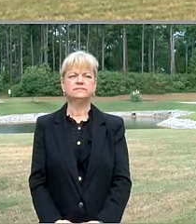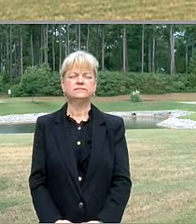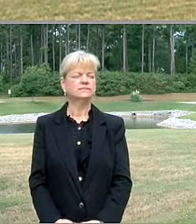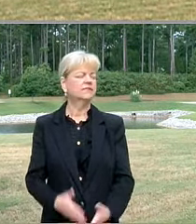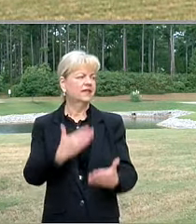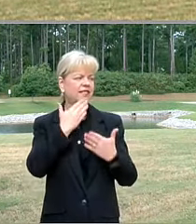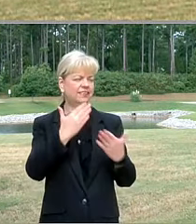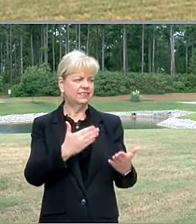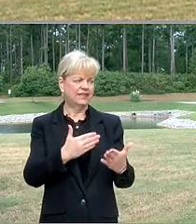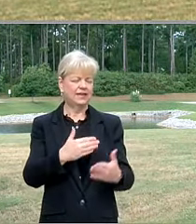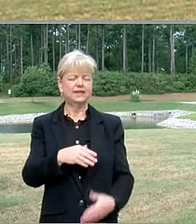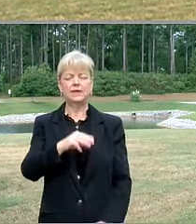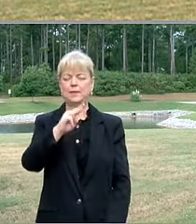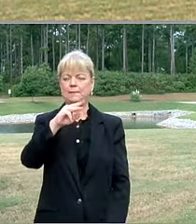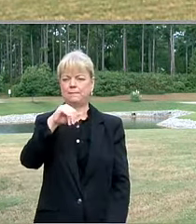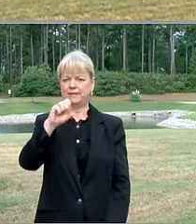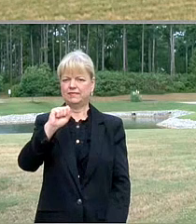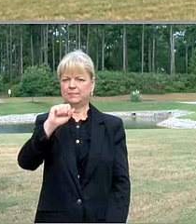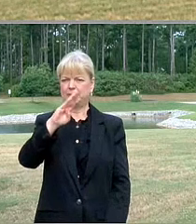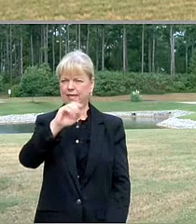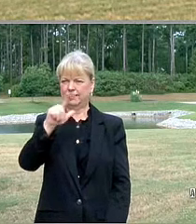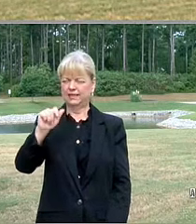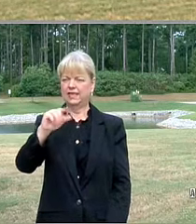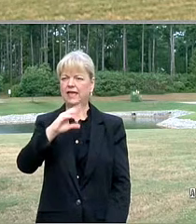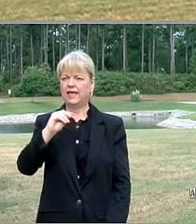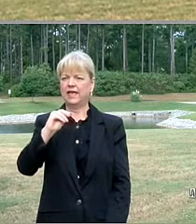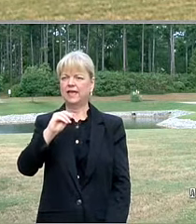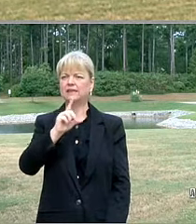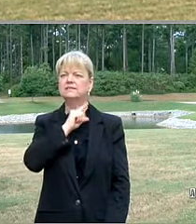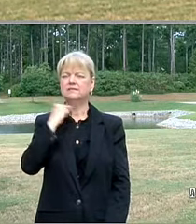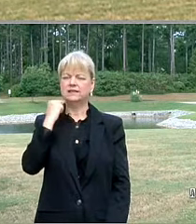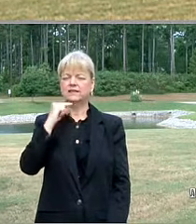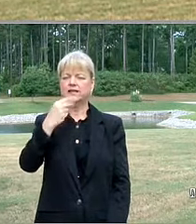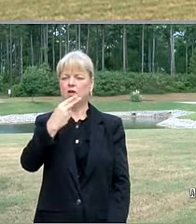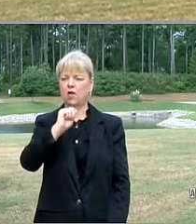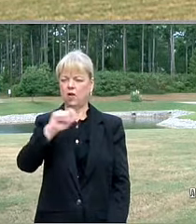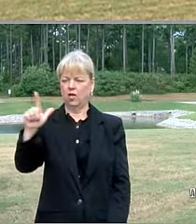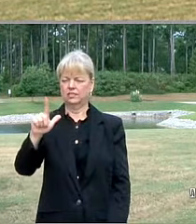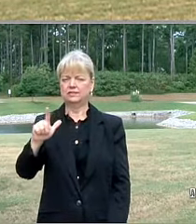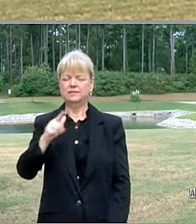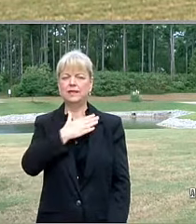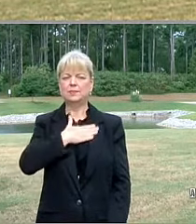Thank you, Ms. Bailey and Chaplain Hall. Ladies and gentlemen, please be seated.